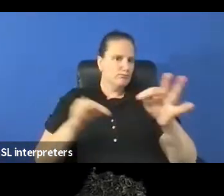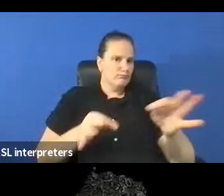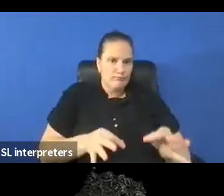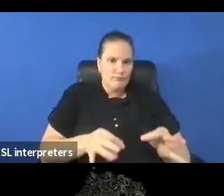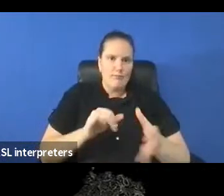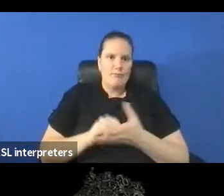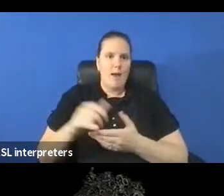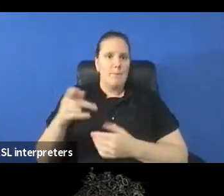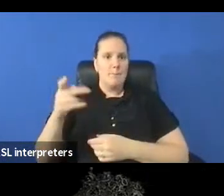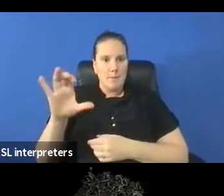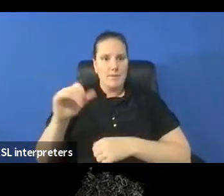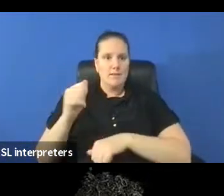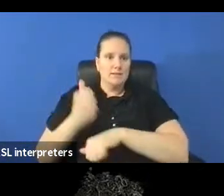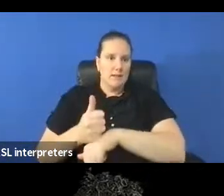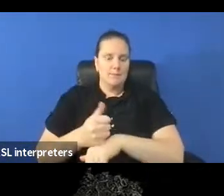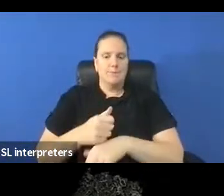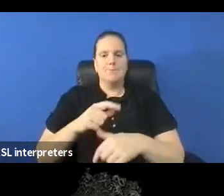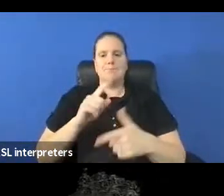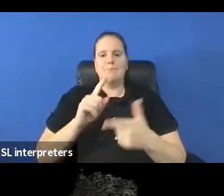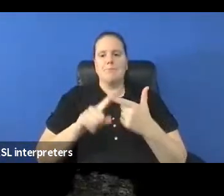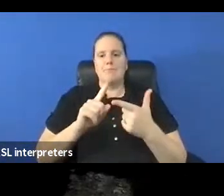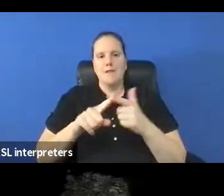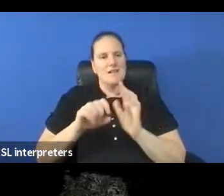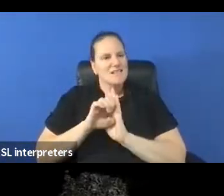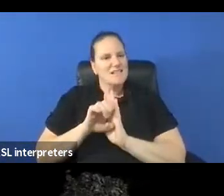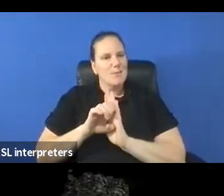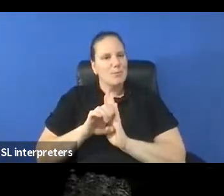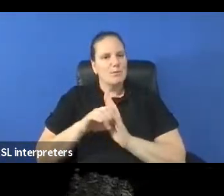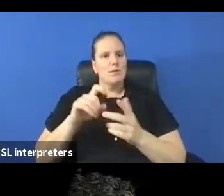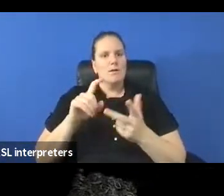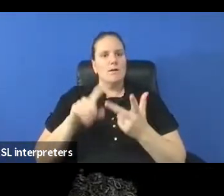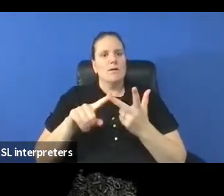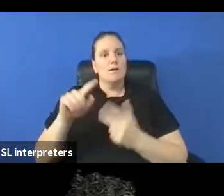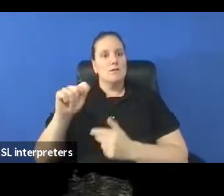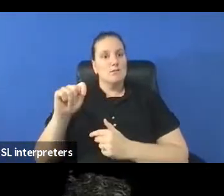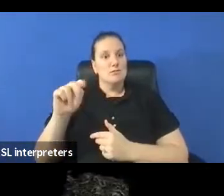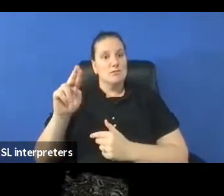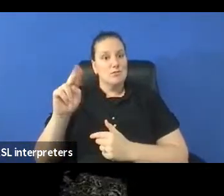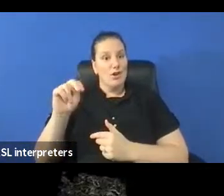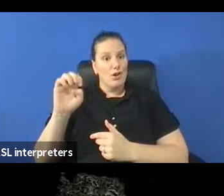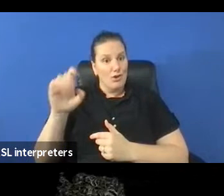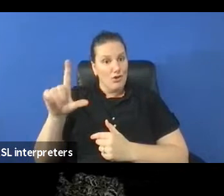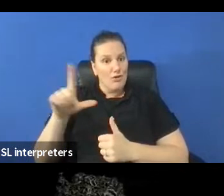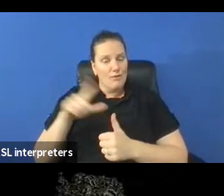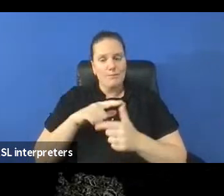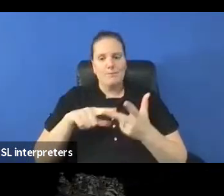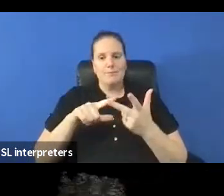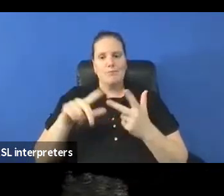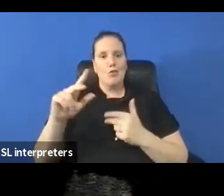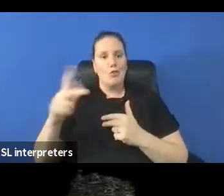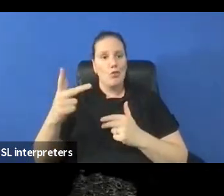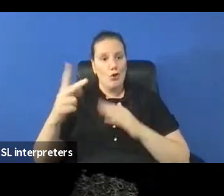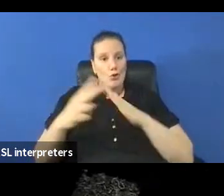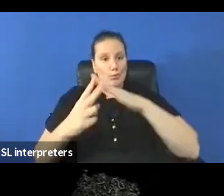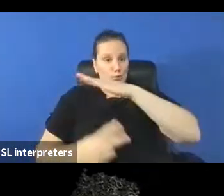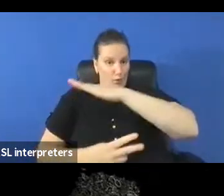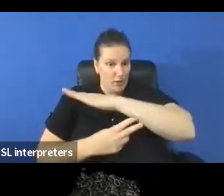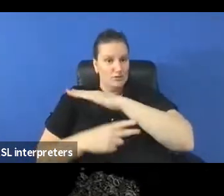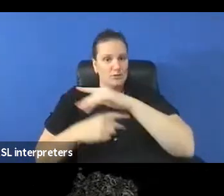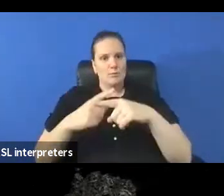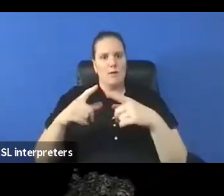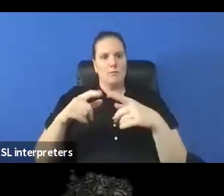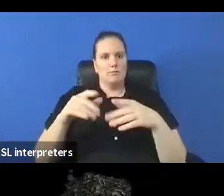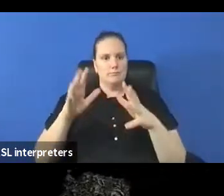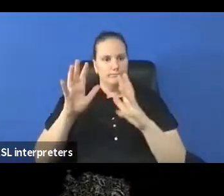setting. So some examples, a tunnel, a third bridge, but keeping